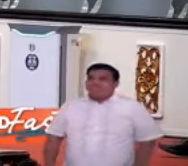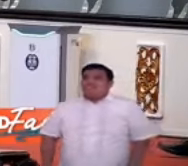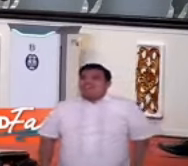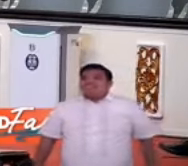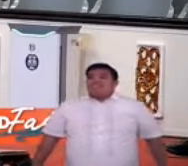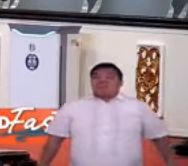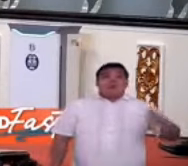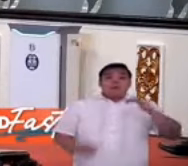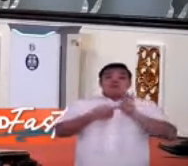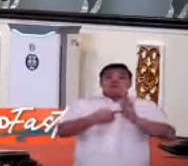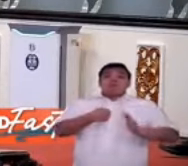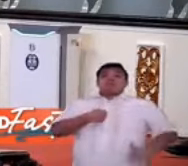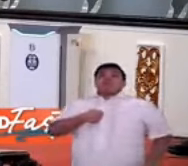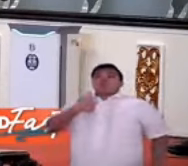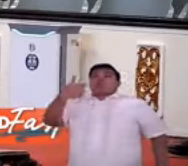Di ba?